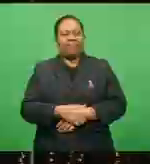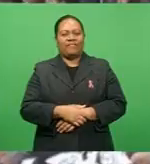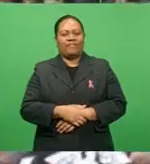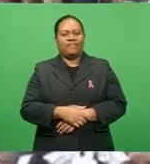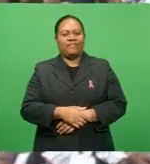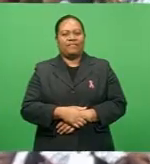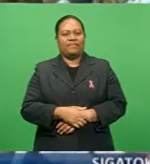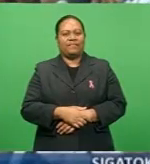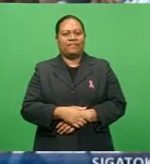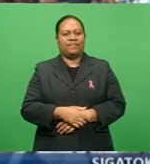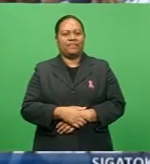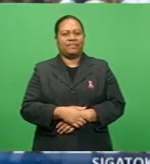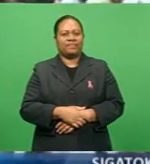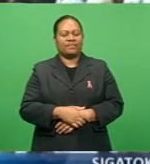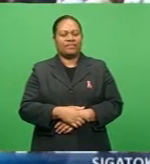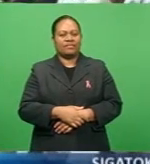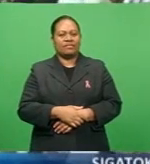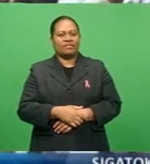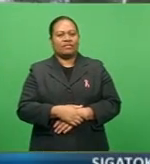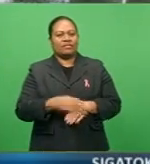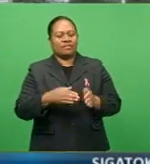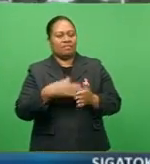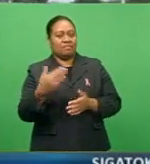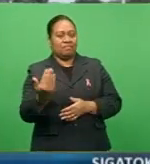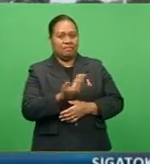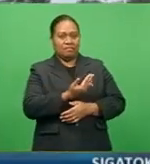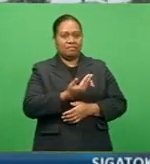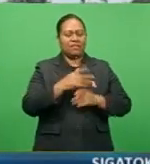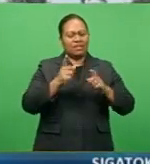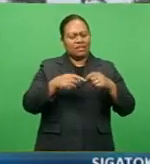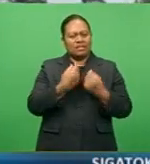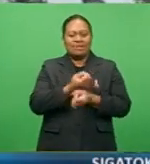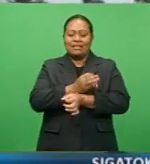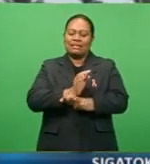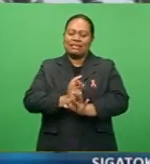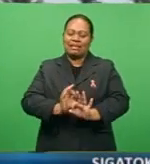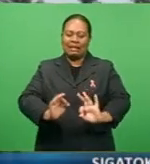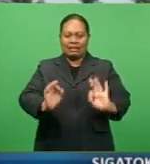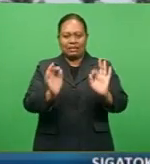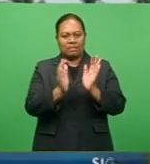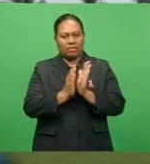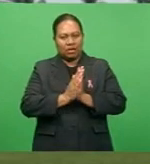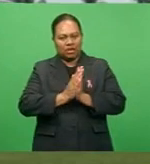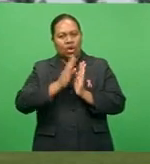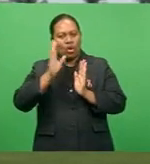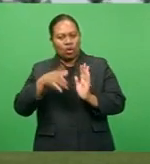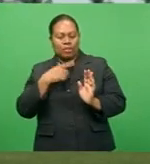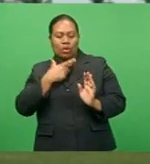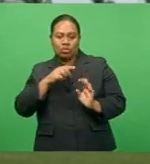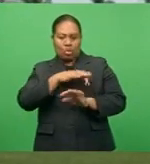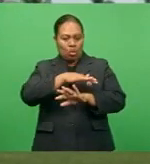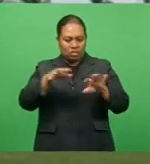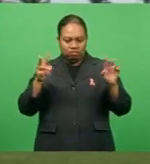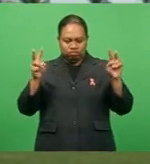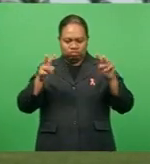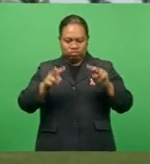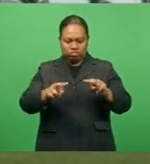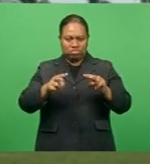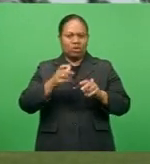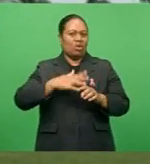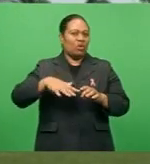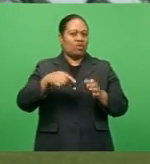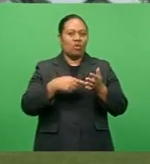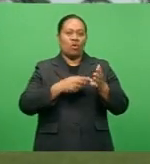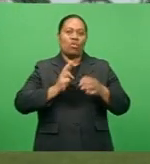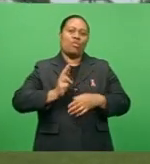their downfall. The Tailevo team really pressurized us. We lost our discipline. Couldn't afford to have two in the bin for